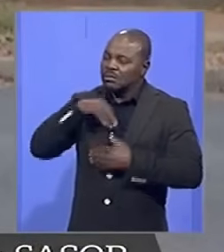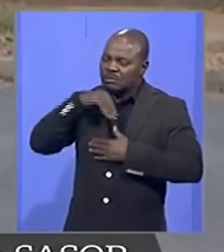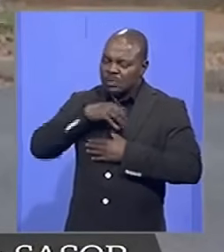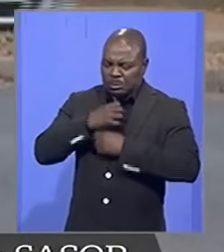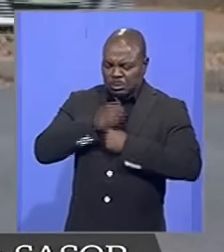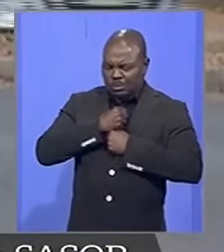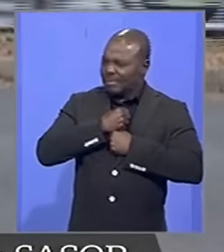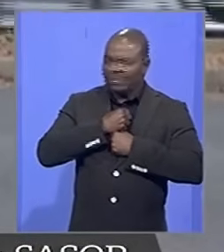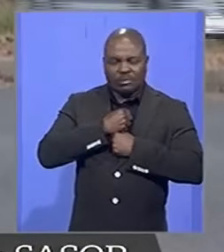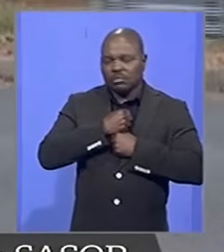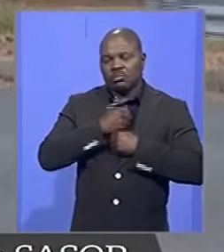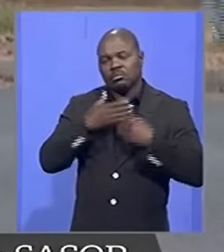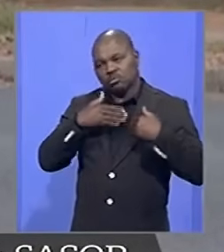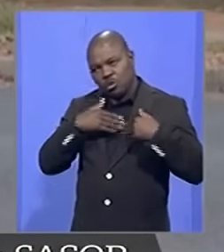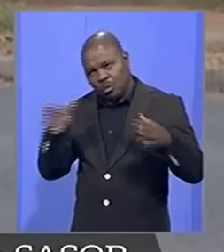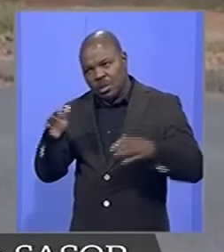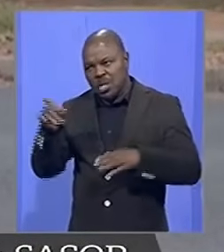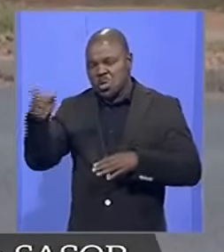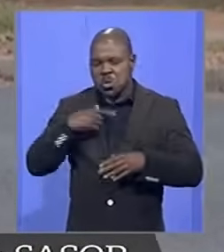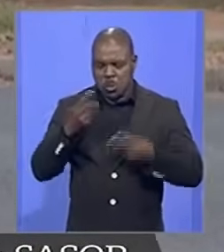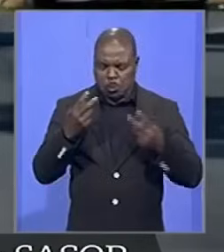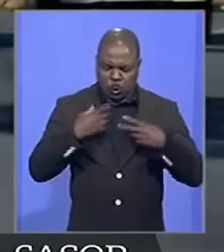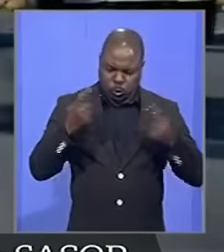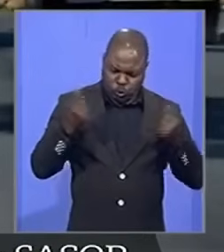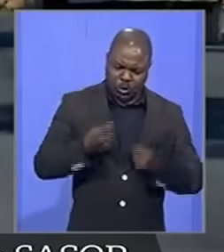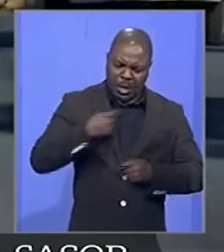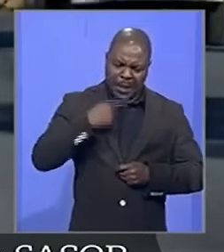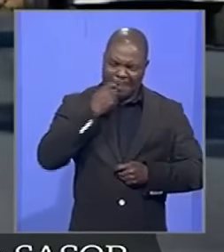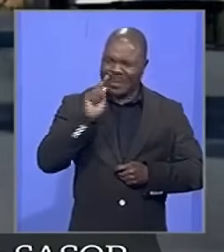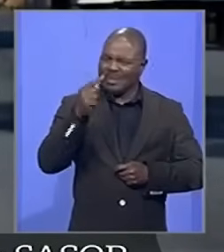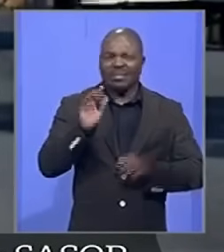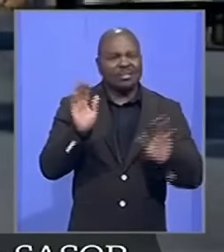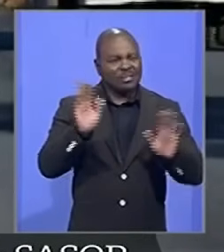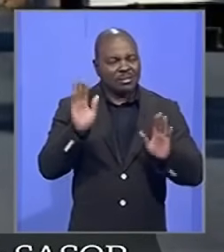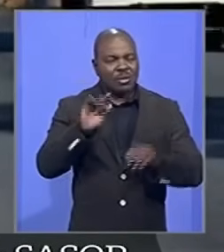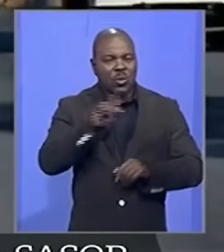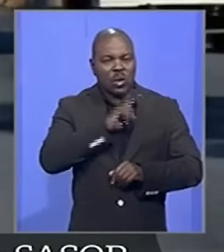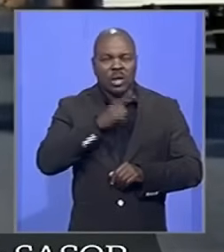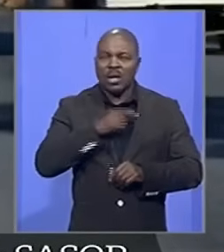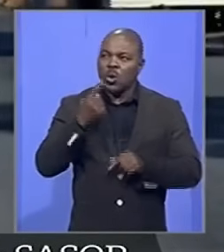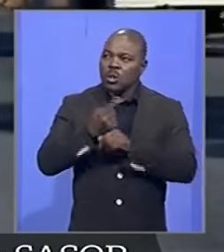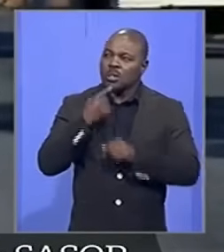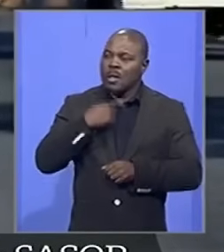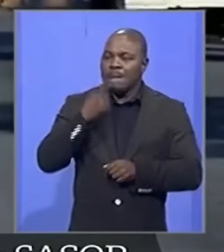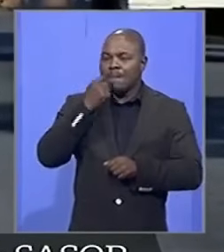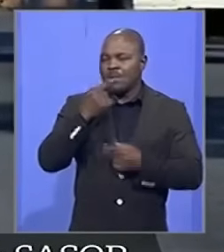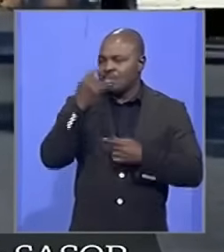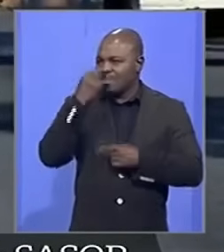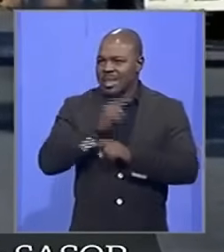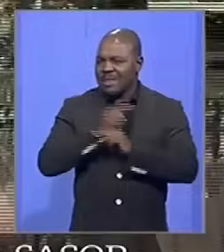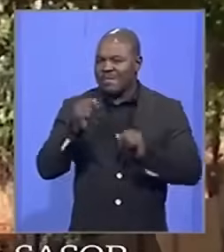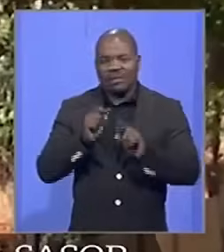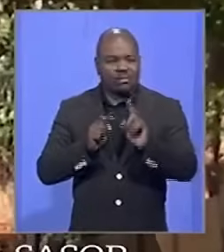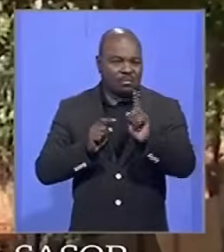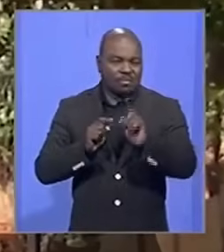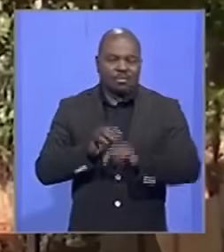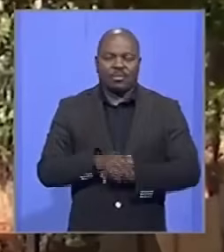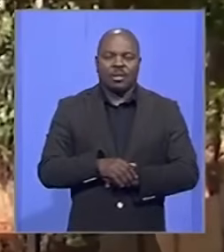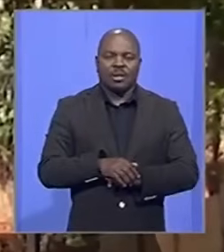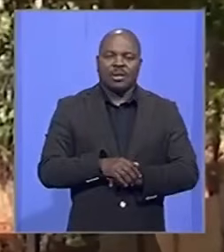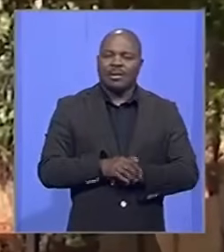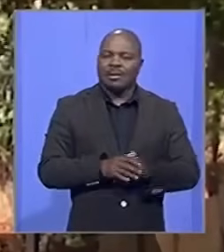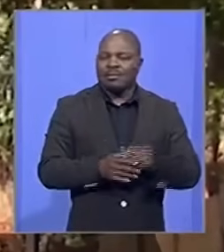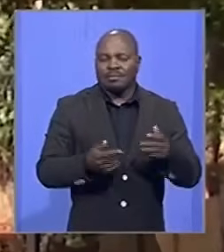thoko dikakanyo tsa go nna banna tia jaaka puo ya gore banna ga ba lele. It is to speak out. That's the